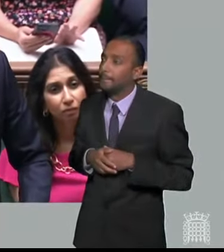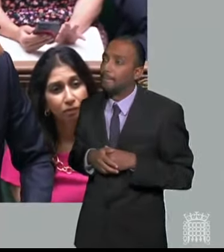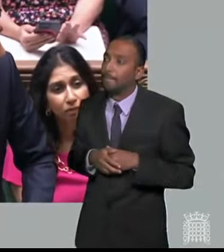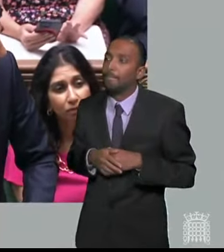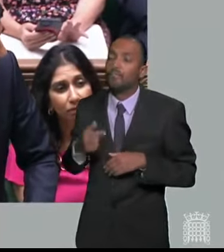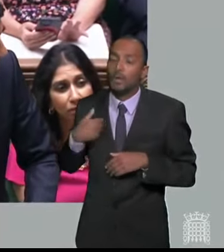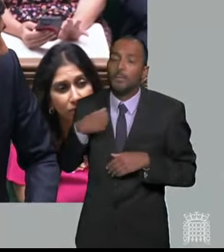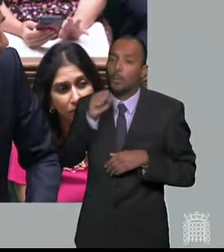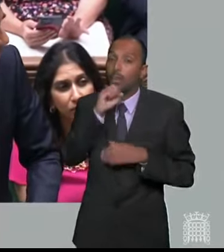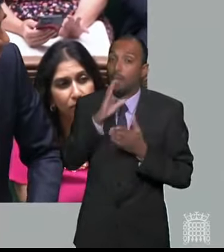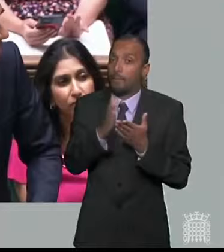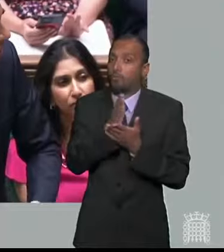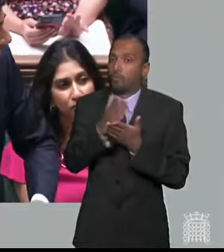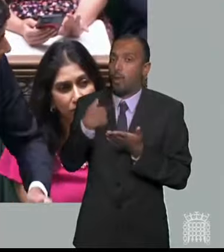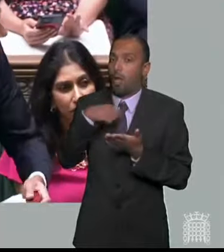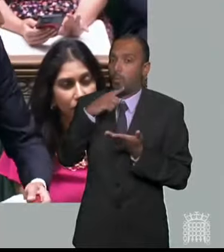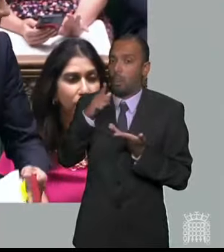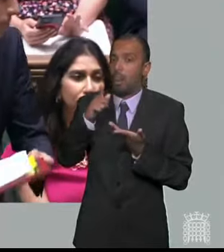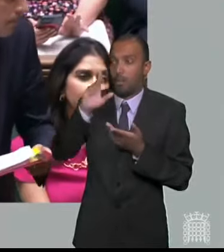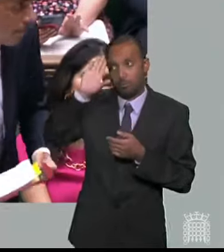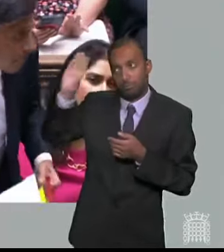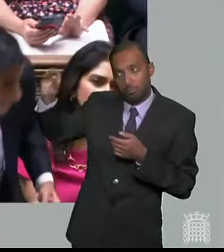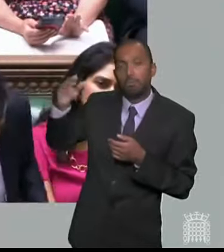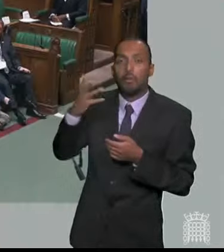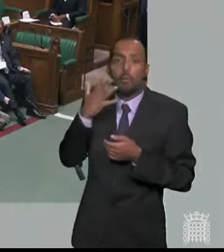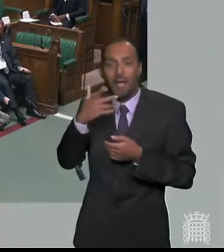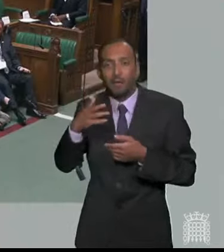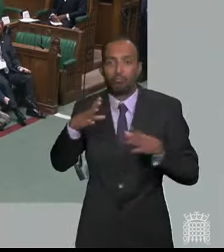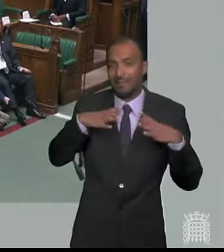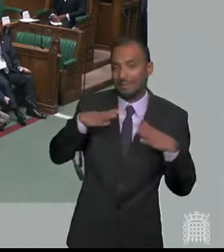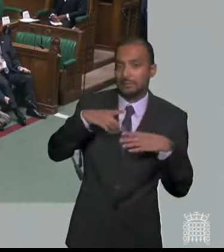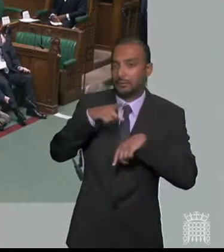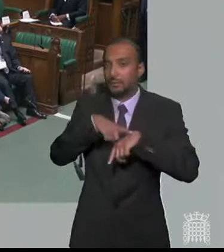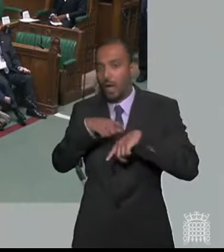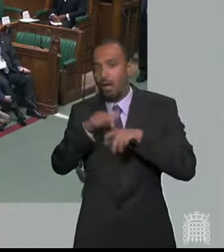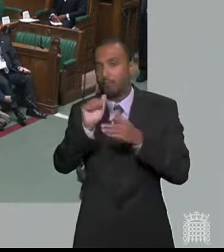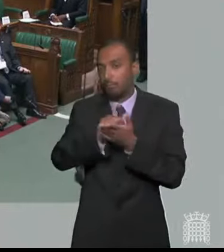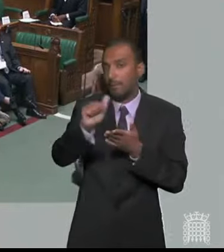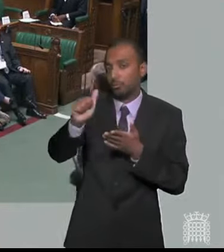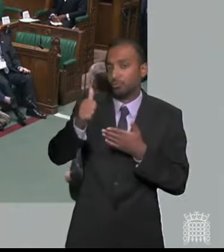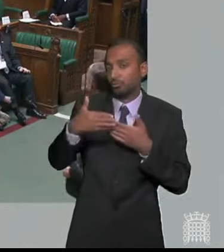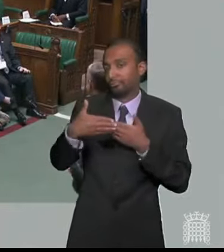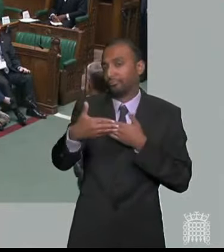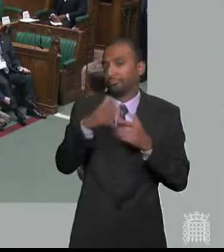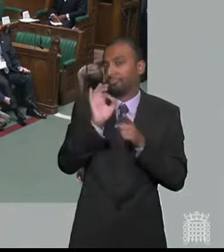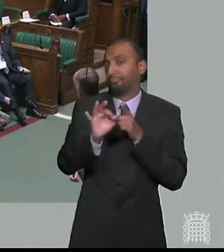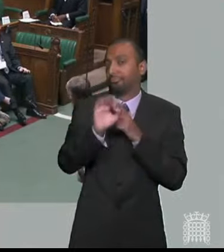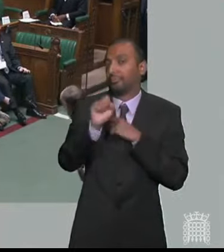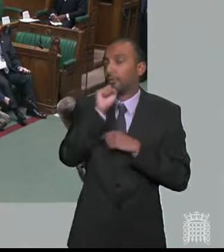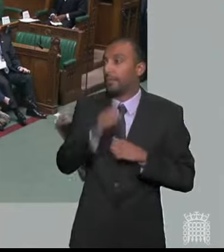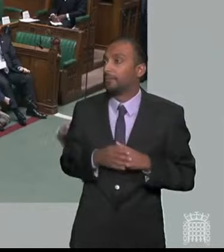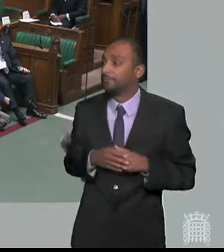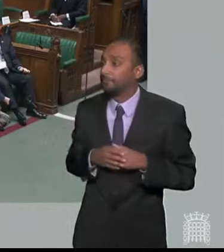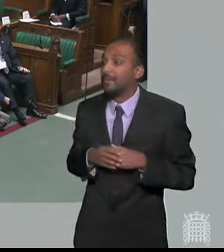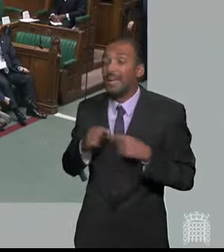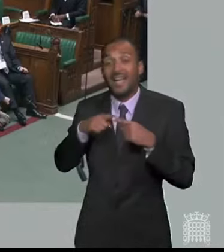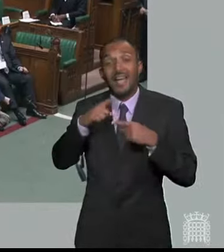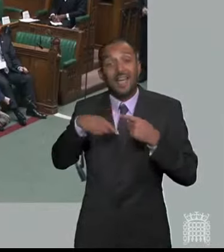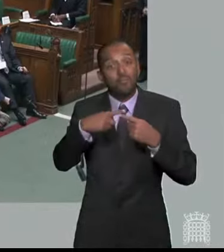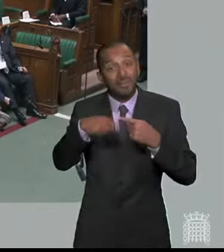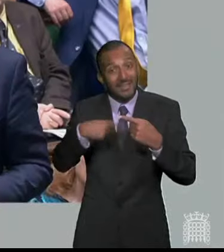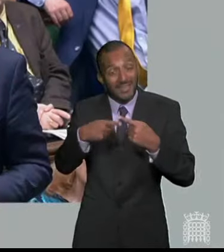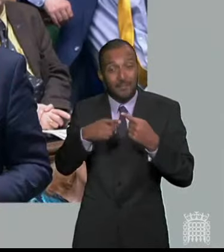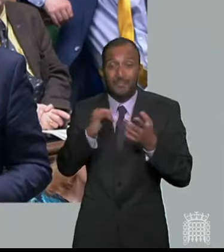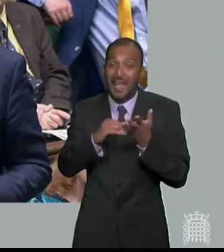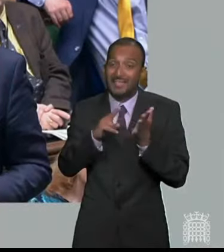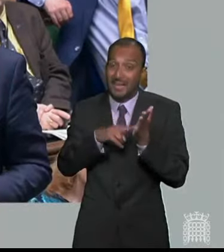ensure that we write to her to give her a sense of timing. Chris Law. Thank you, Mr. Speaker. Every year the SNP Scottish